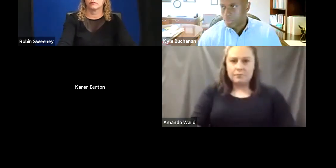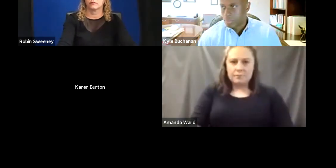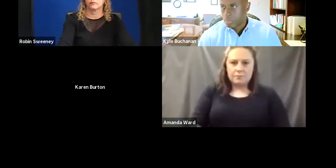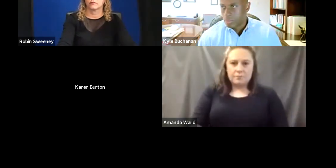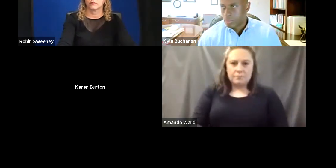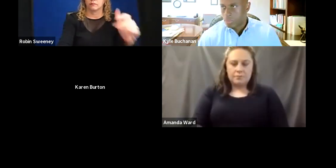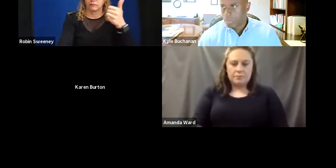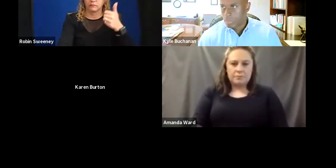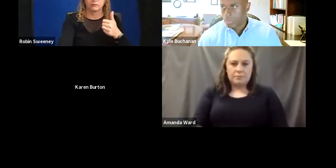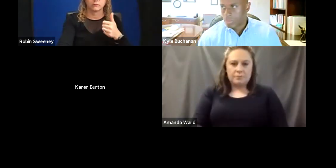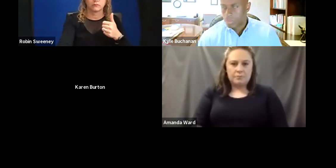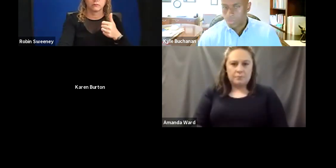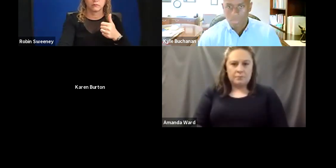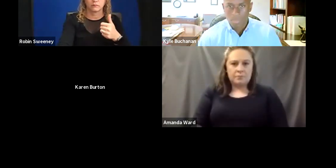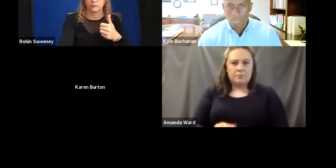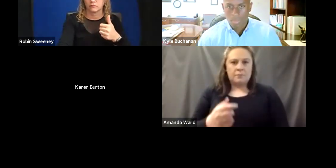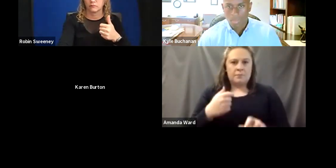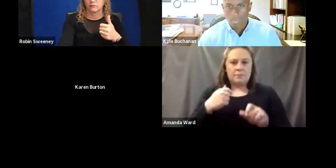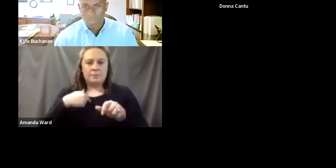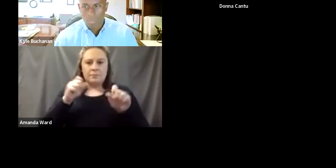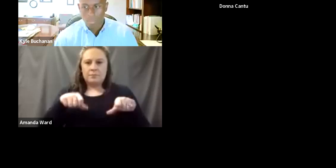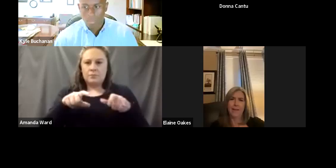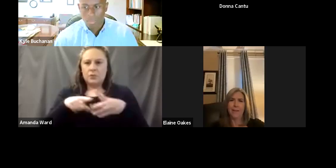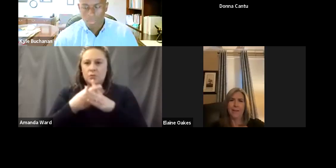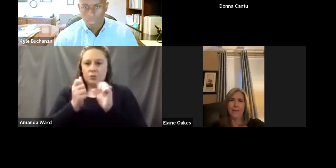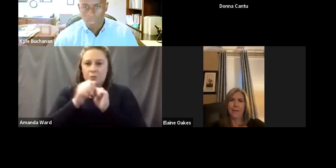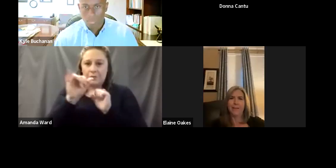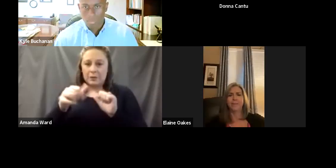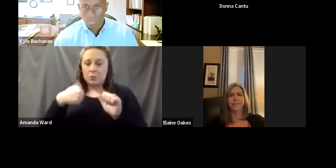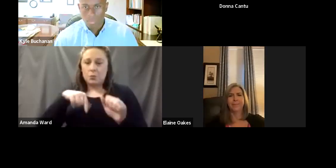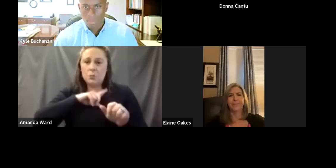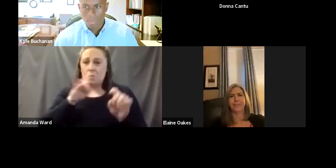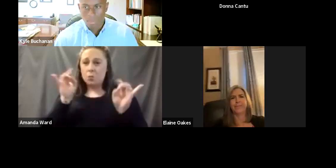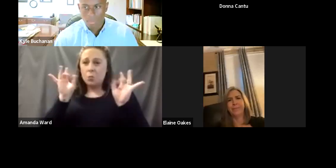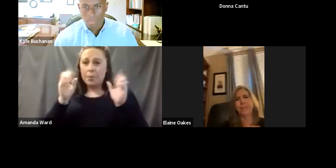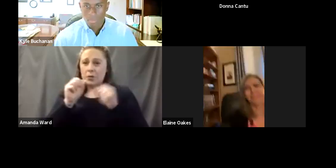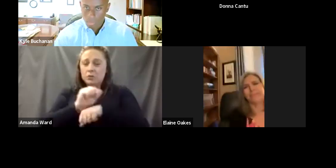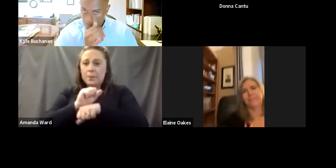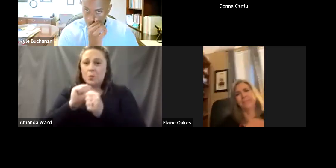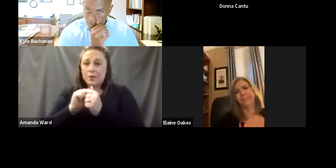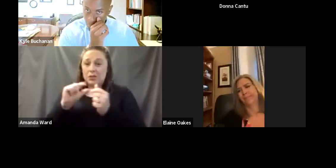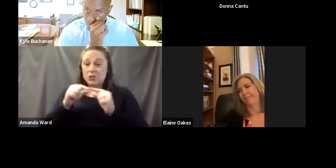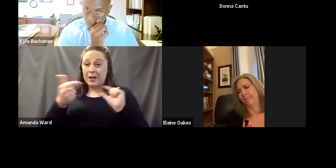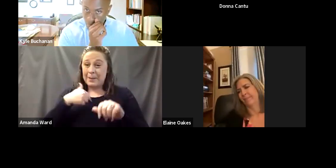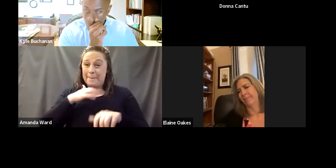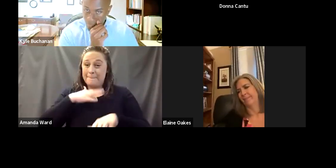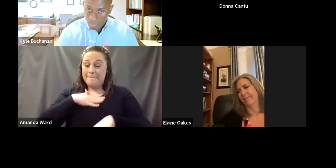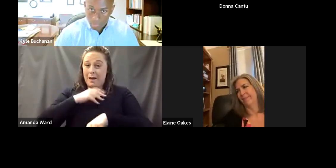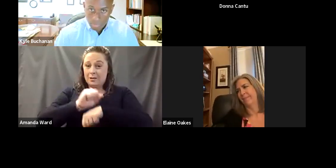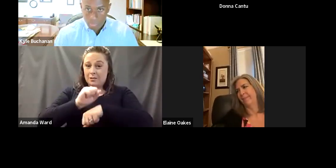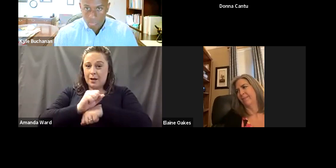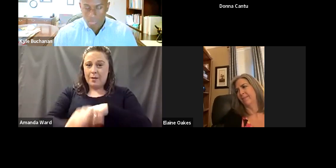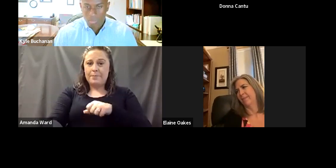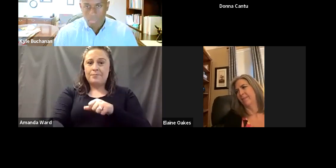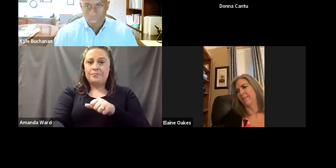I can start with that. We have done a really poor job, especially in genetics in my field, of building databases